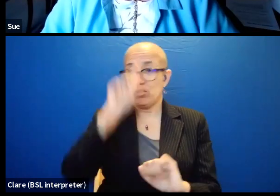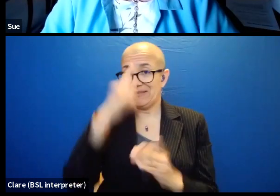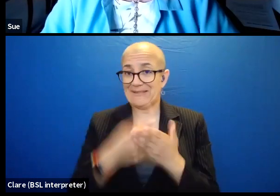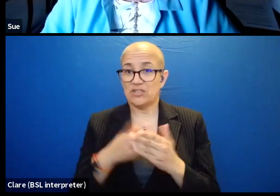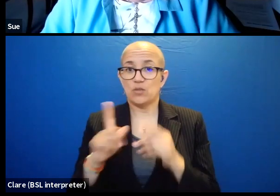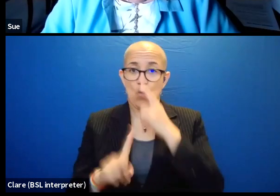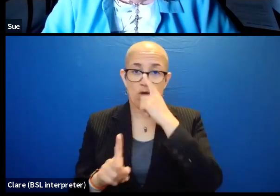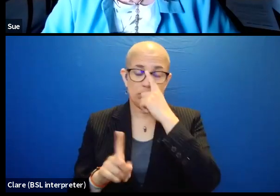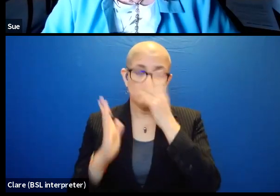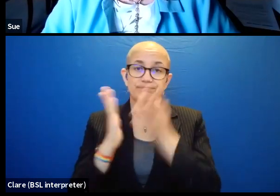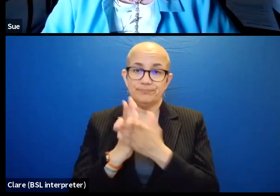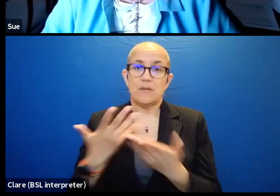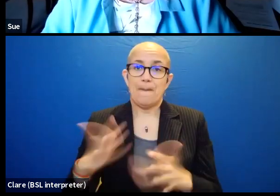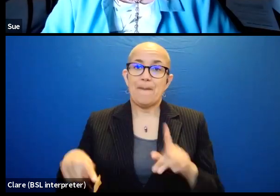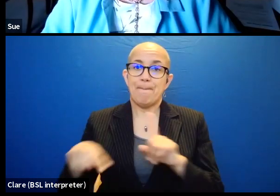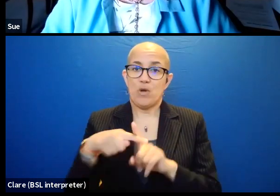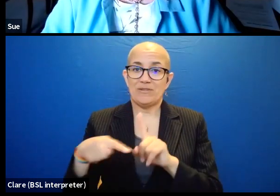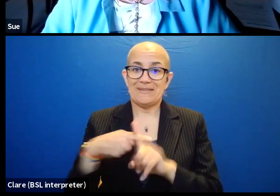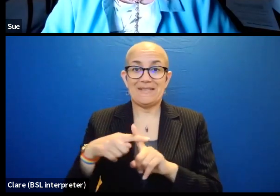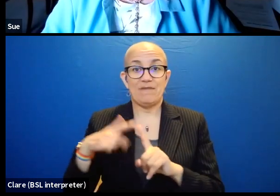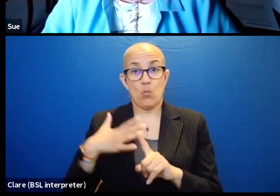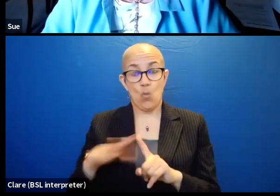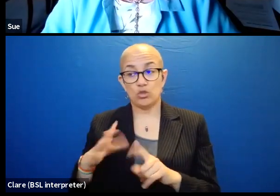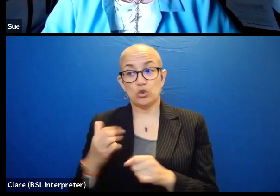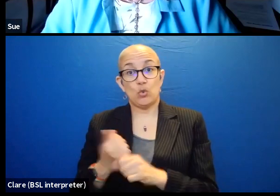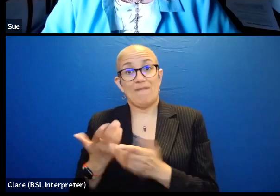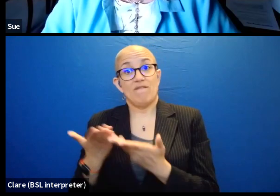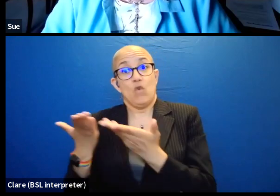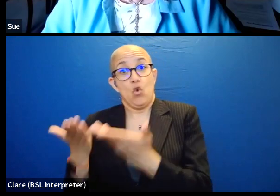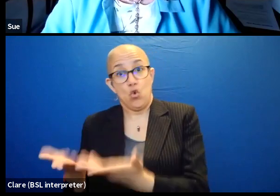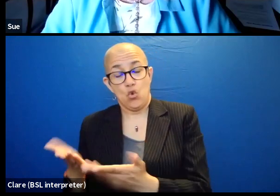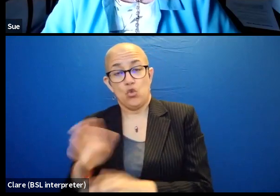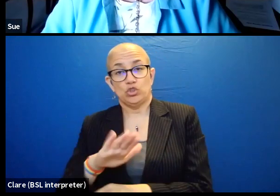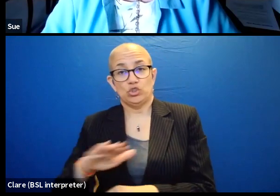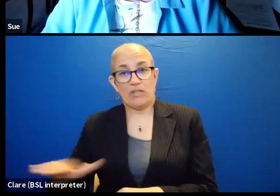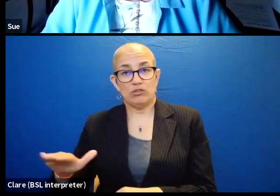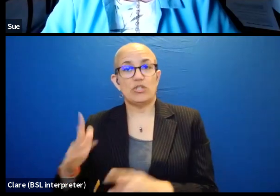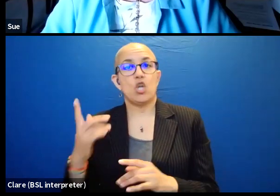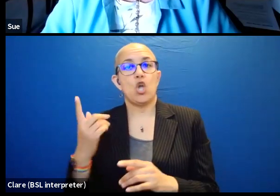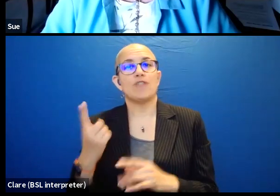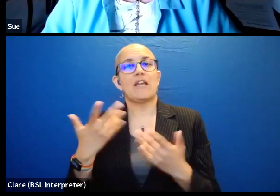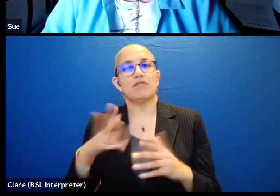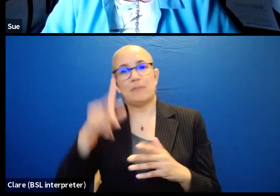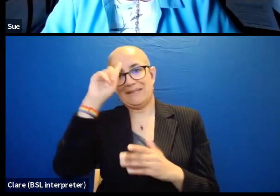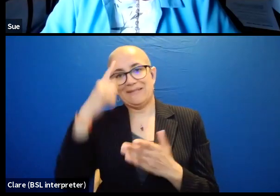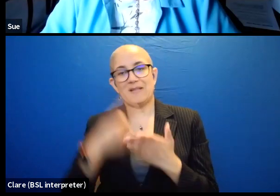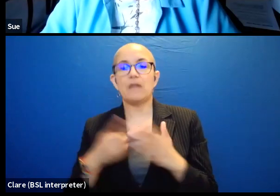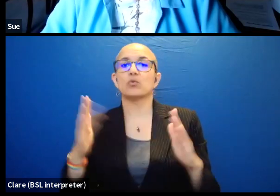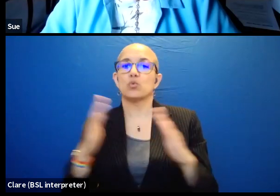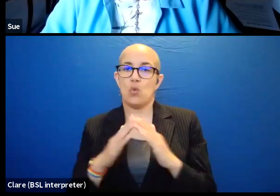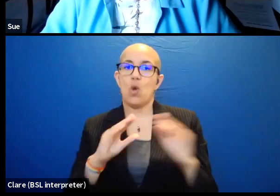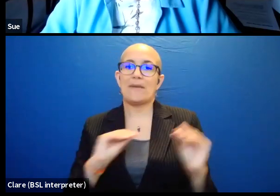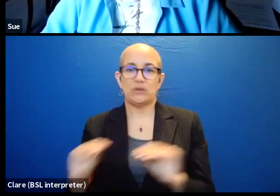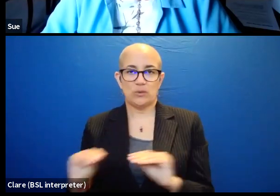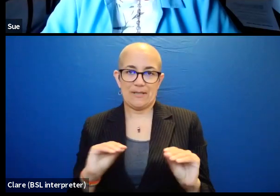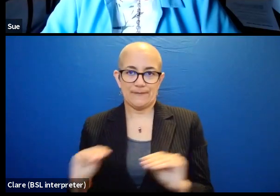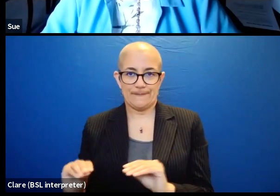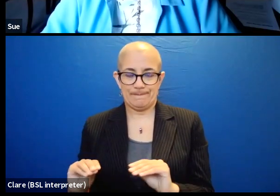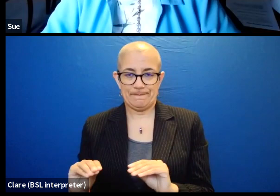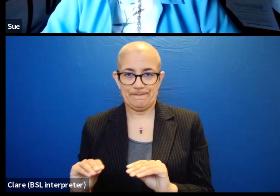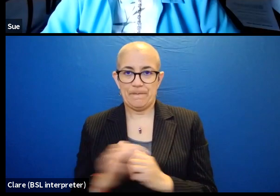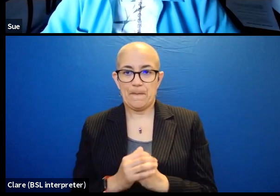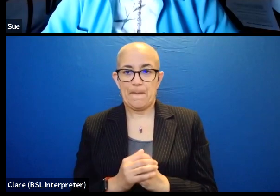a positive thing that she wants to do for her children. And so she's decided to embark on this journey. And I,